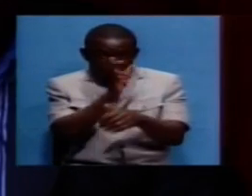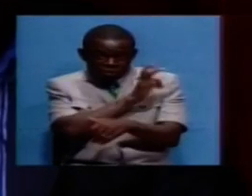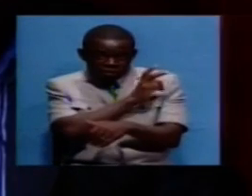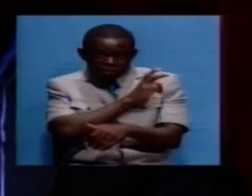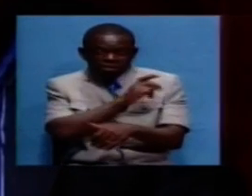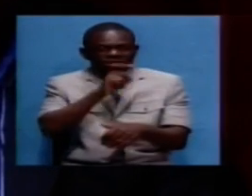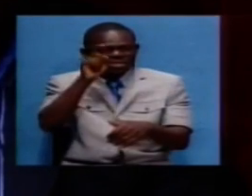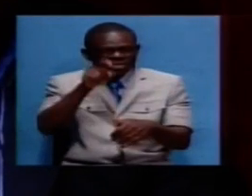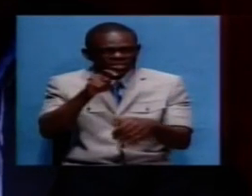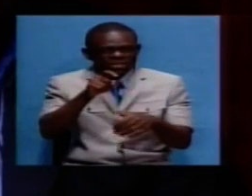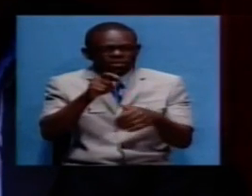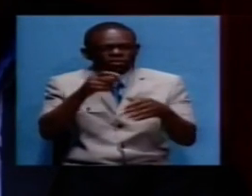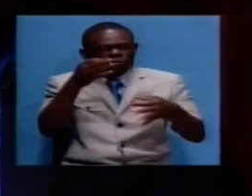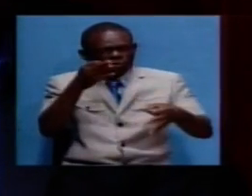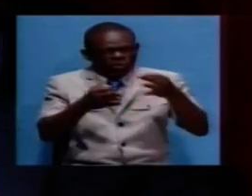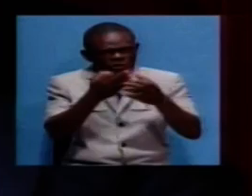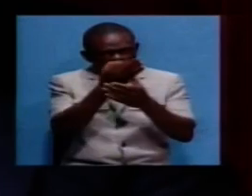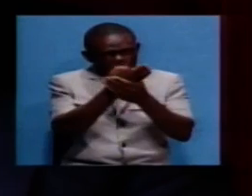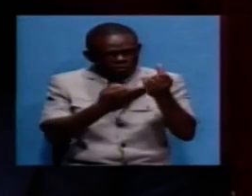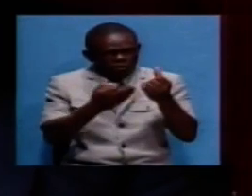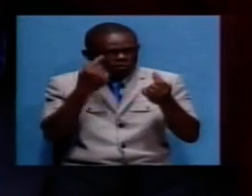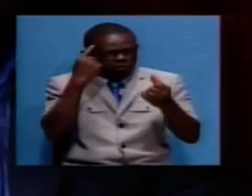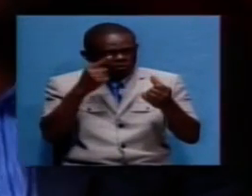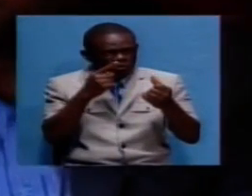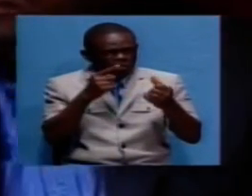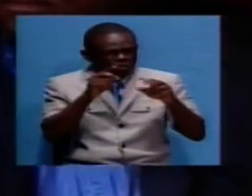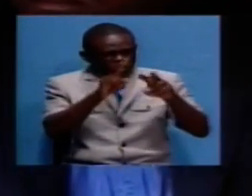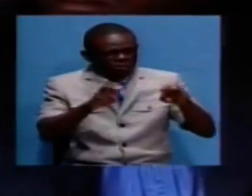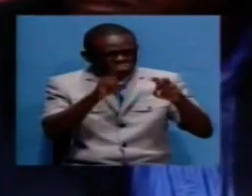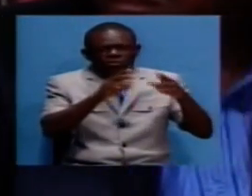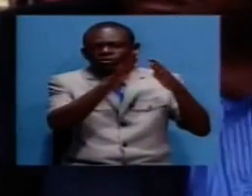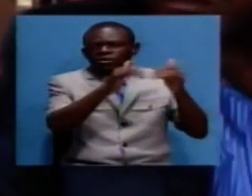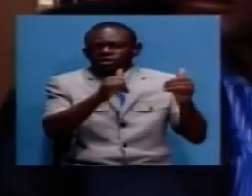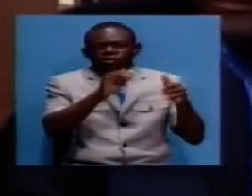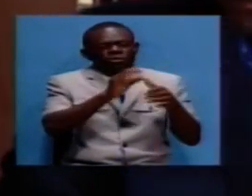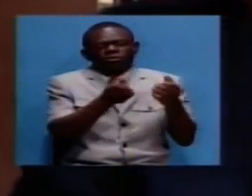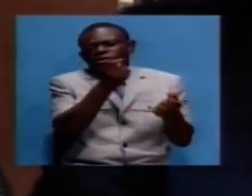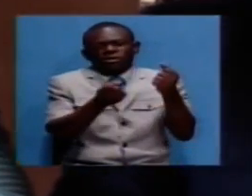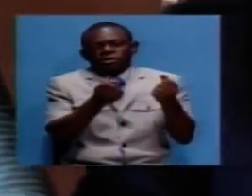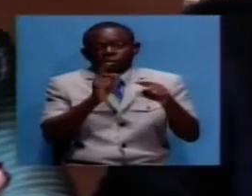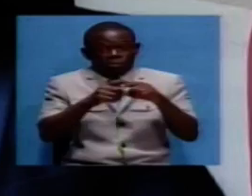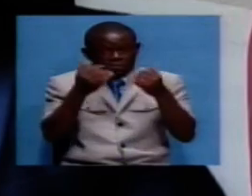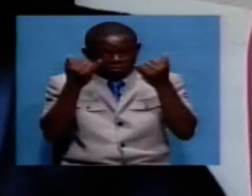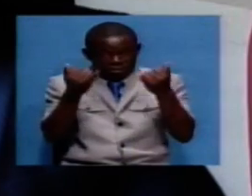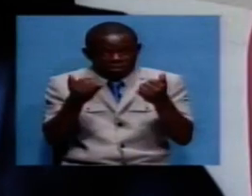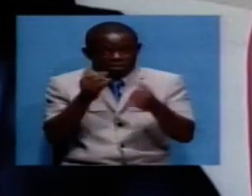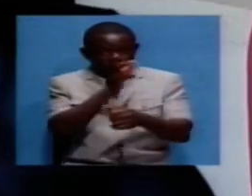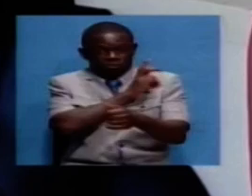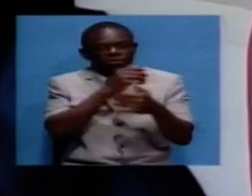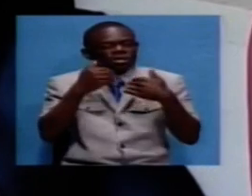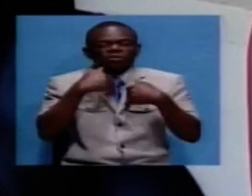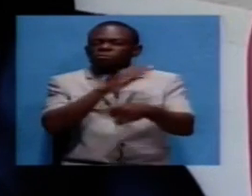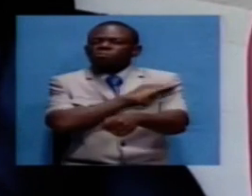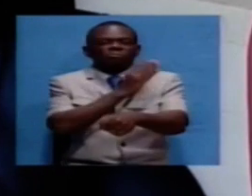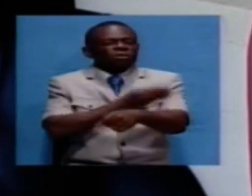me anywhere on the road and check or search my car without any search warrant. And I think